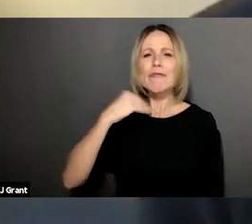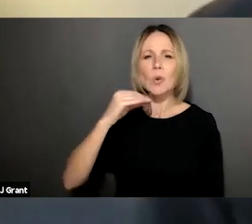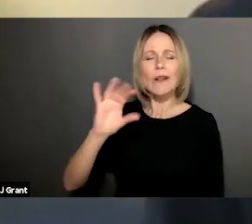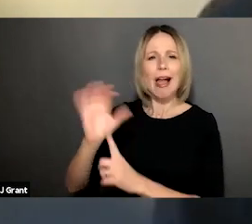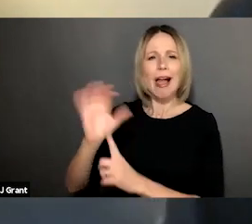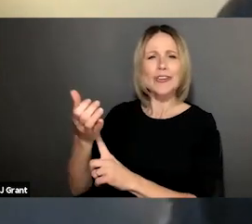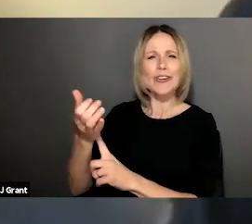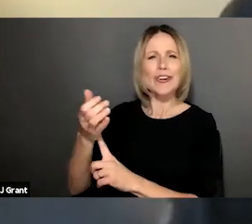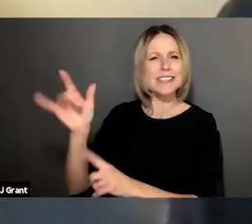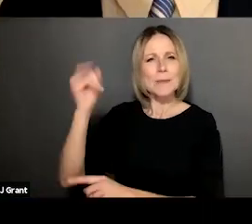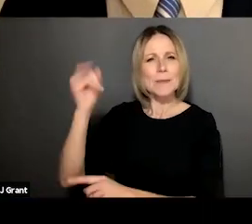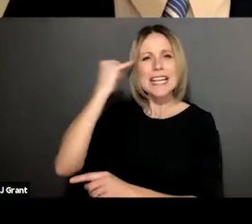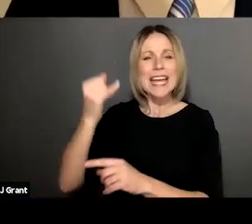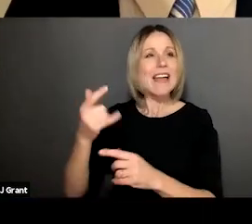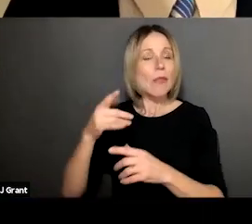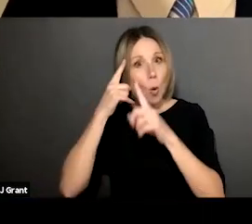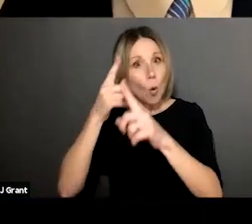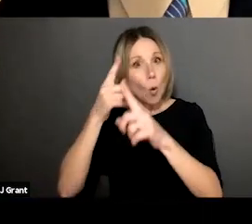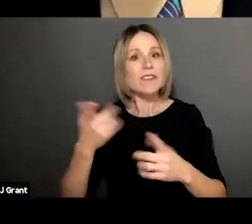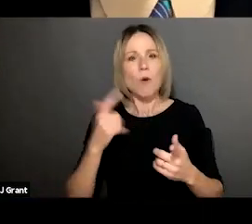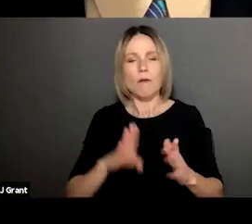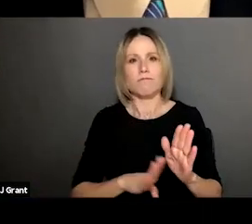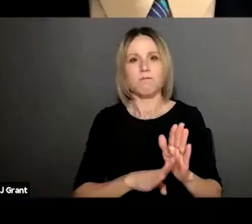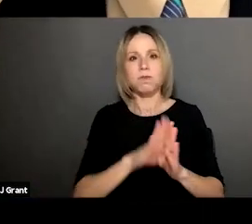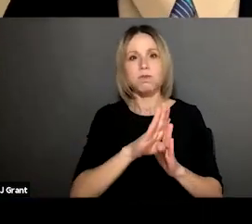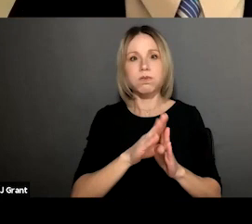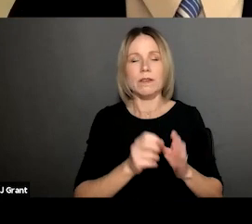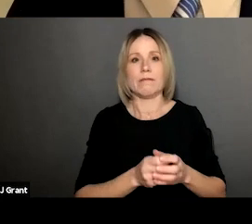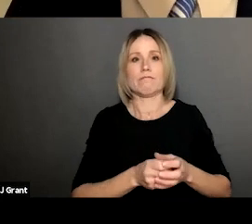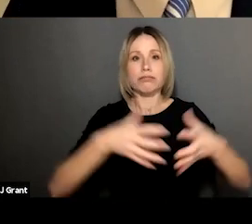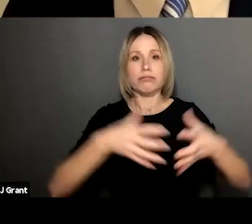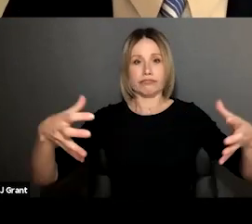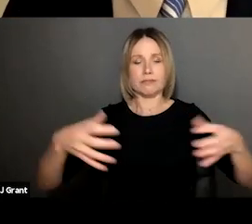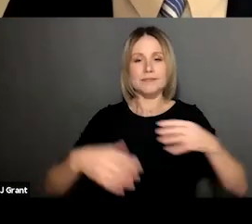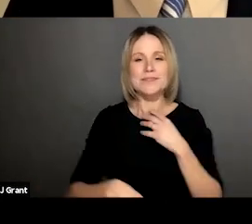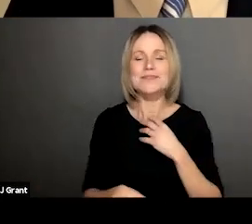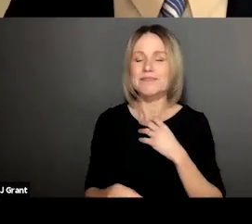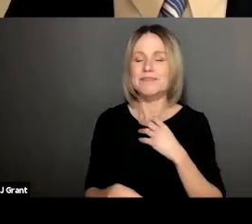and flourish. Absolutely. When my editor and I have been talking about this,